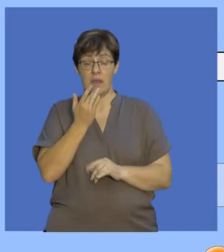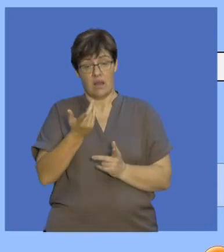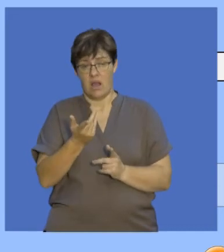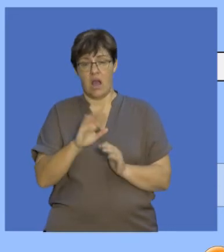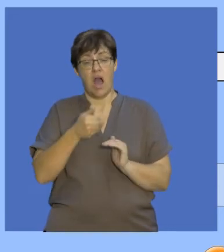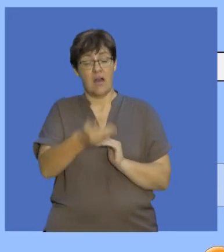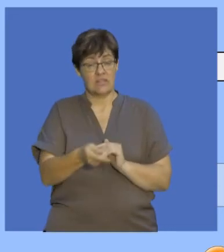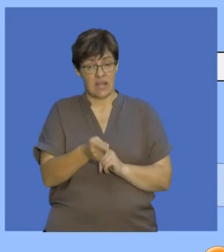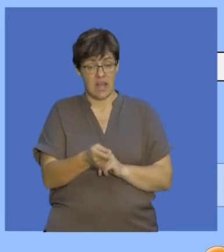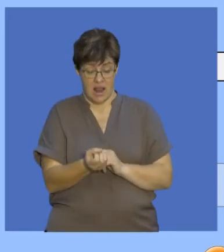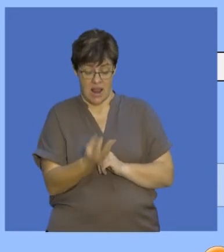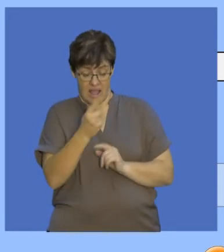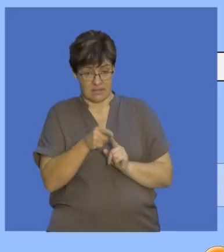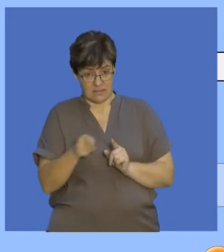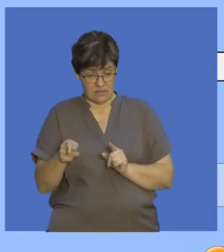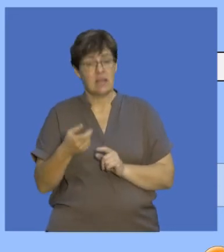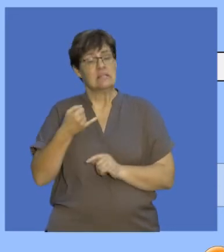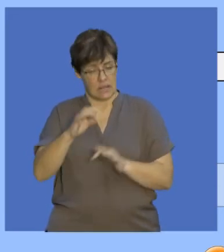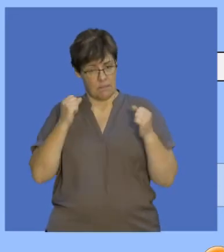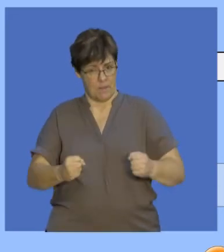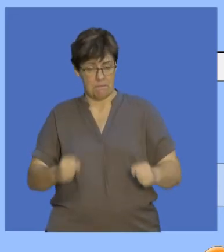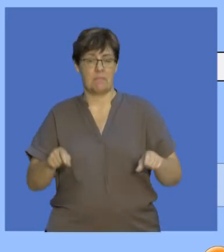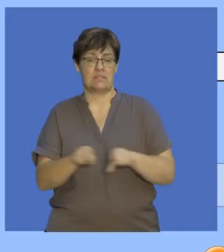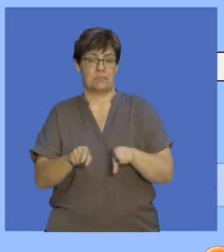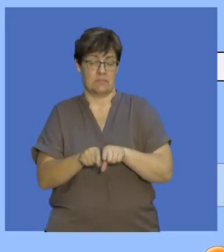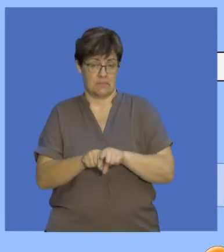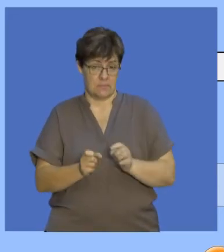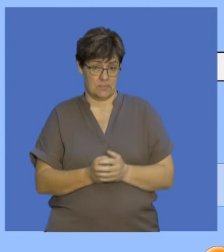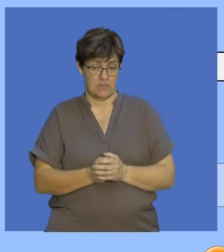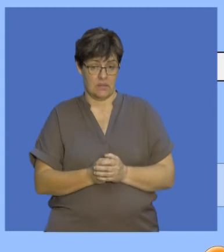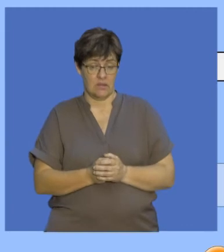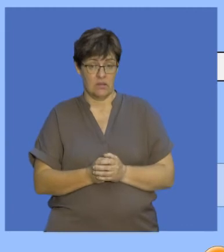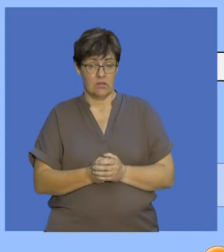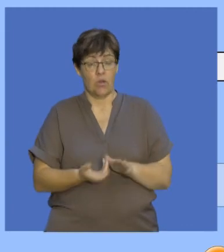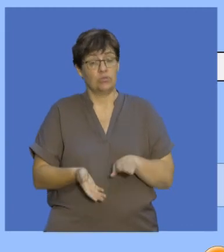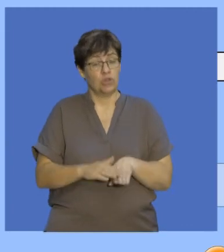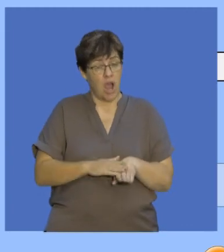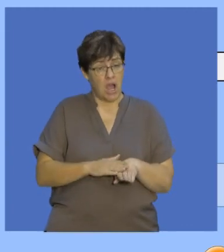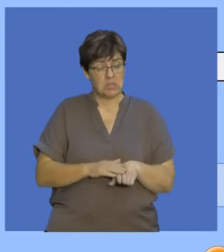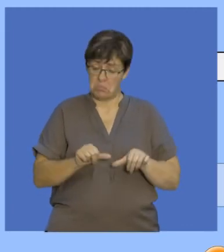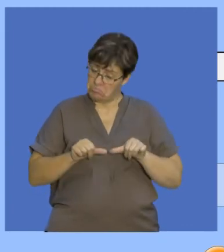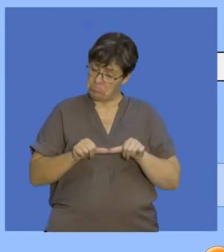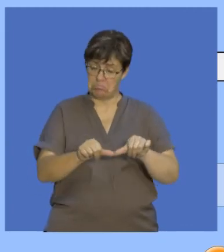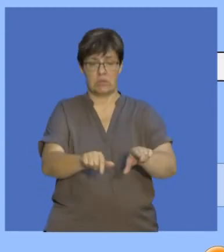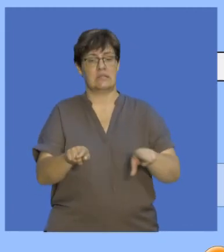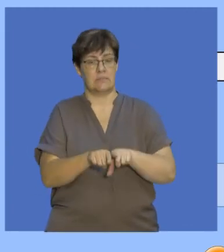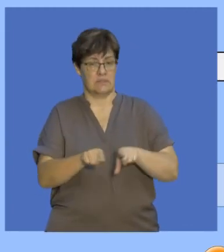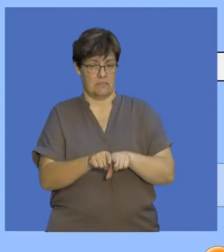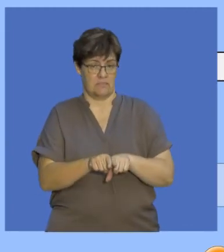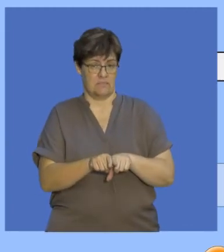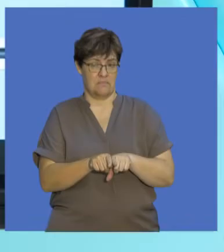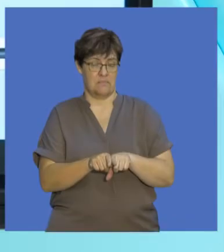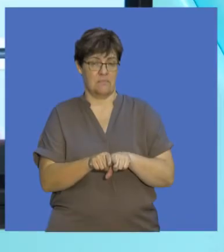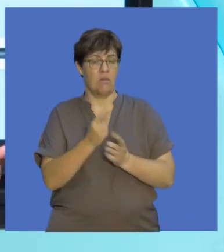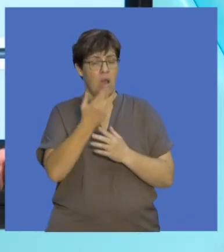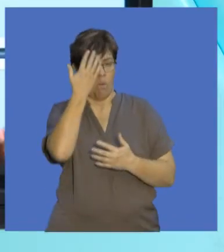after the light bulb, they're still the same. So then the amount of charge actually remains the same, which takes us to something that